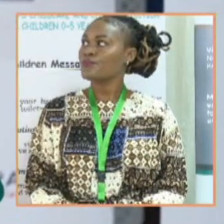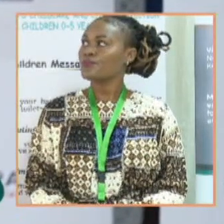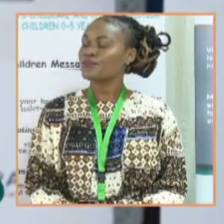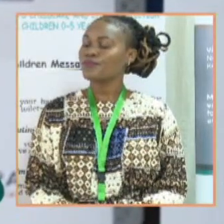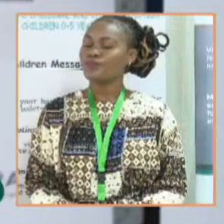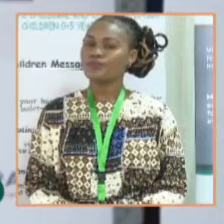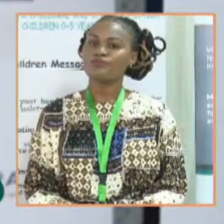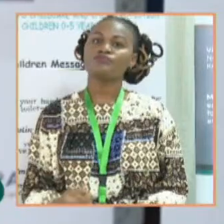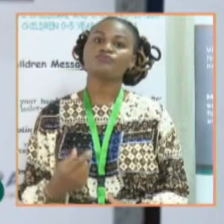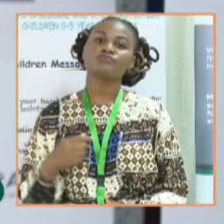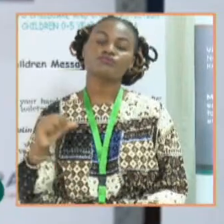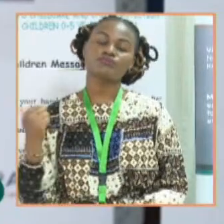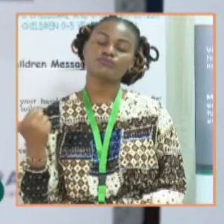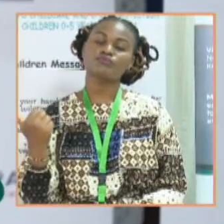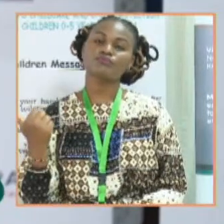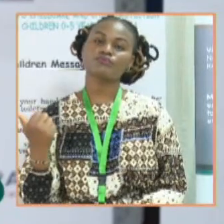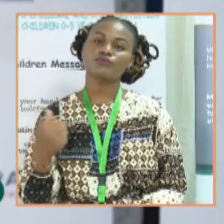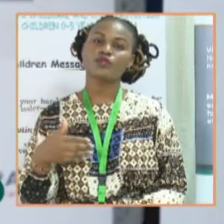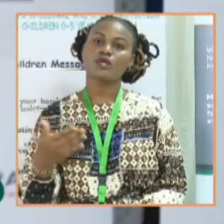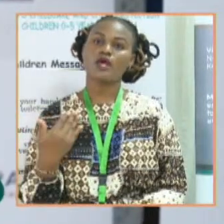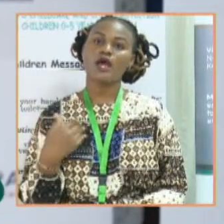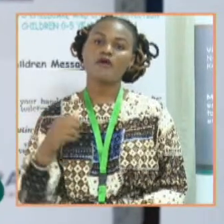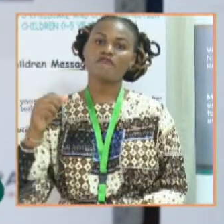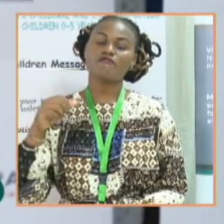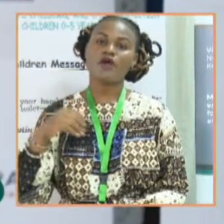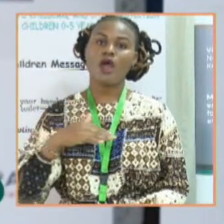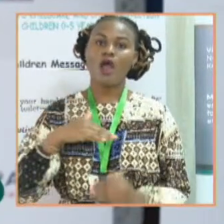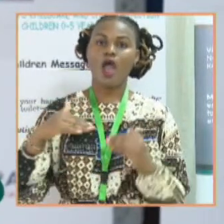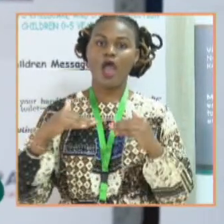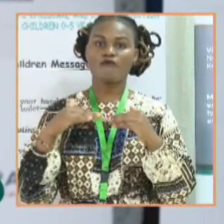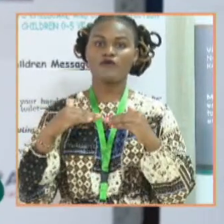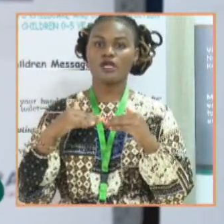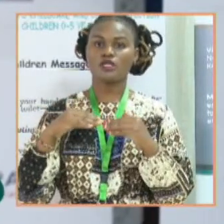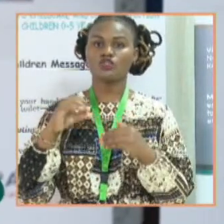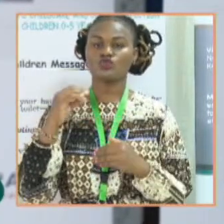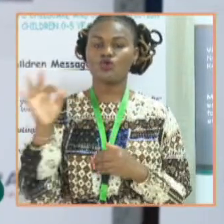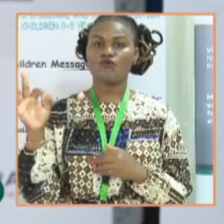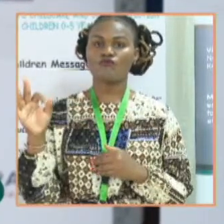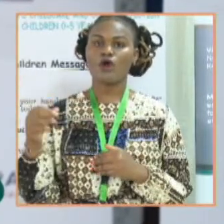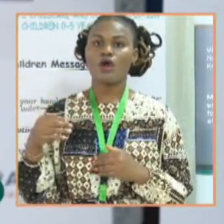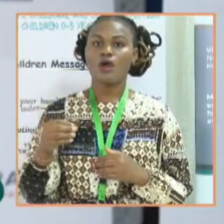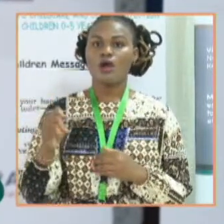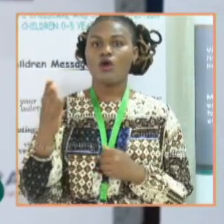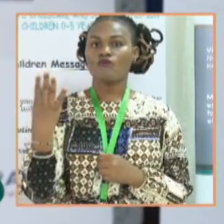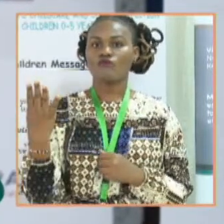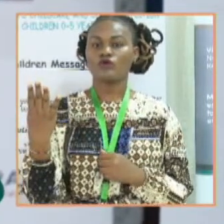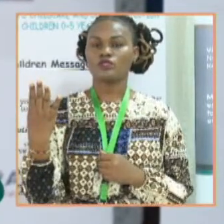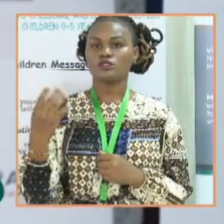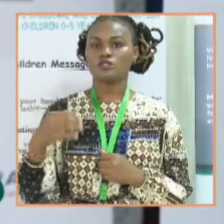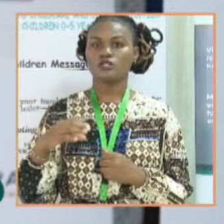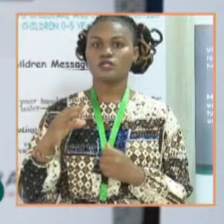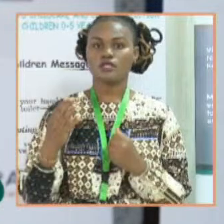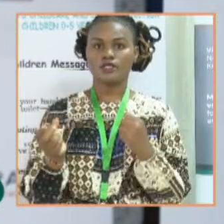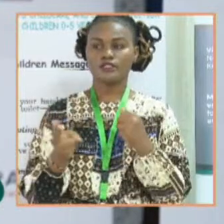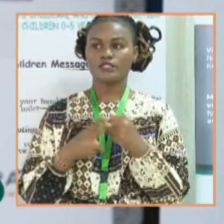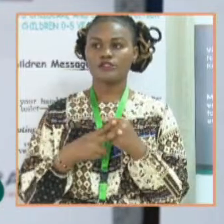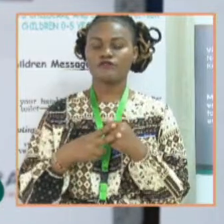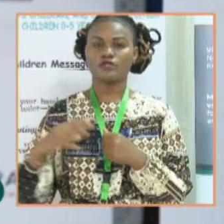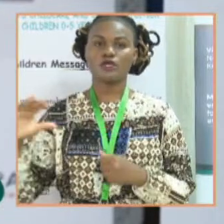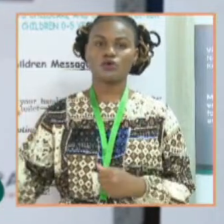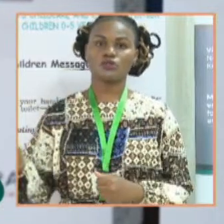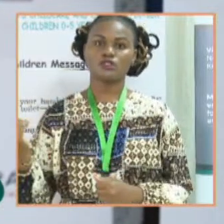We also did an average of the 47 counties. The range is between 20% to 27% budget